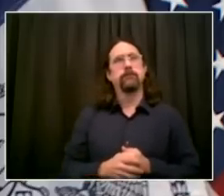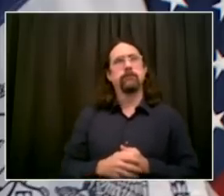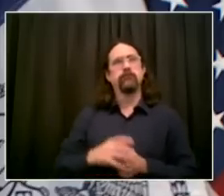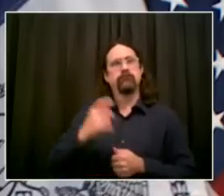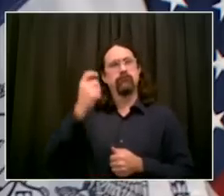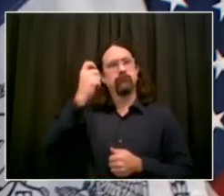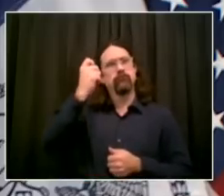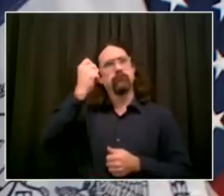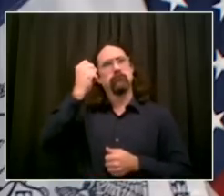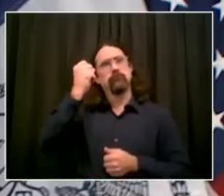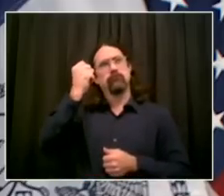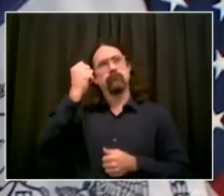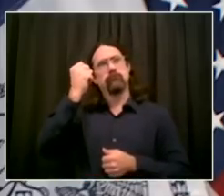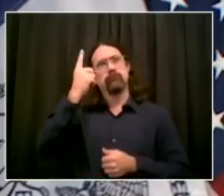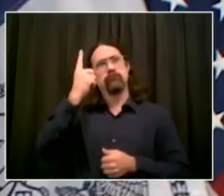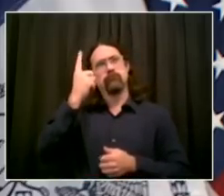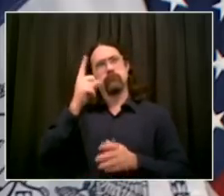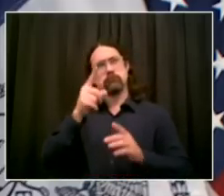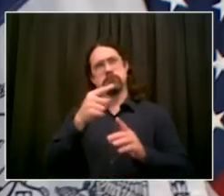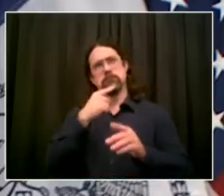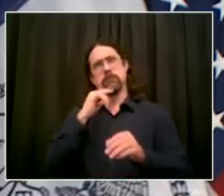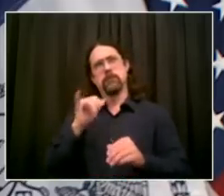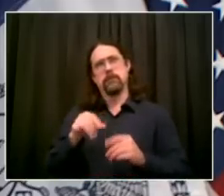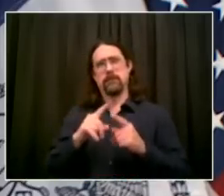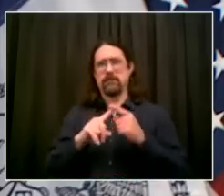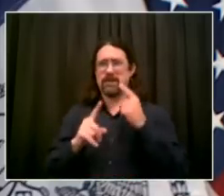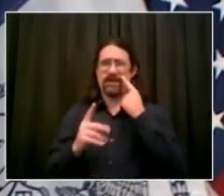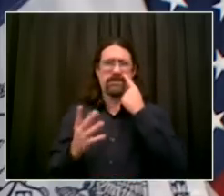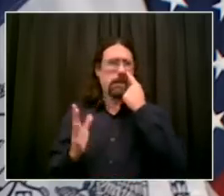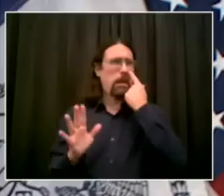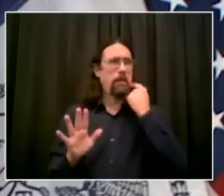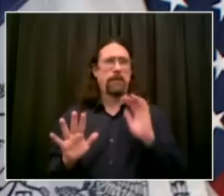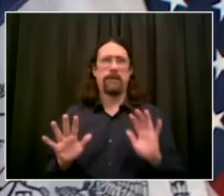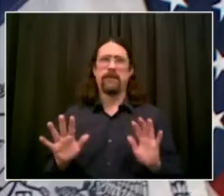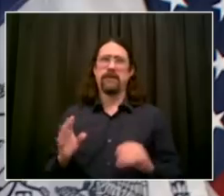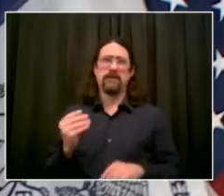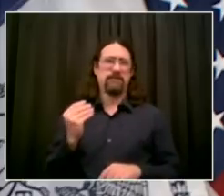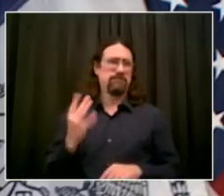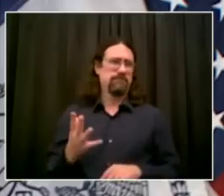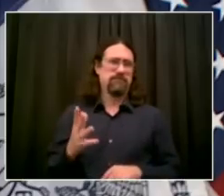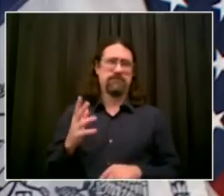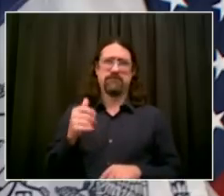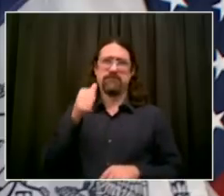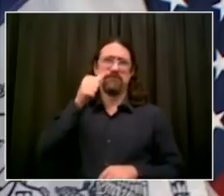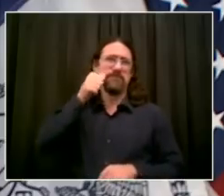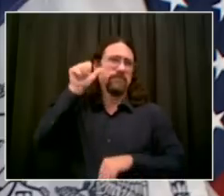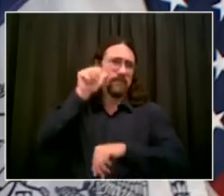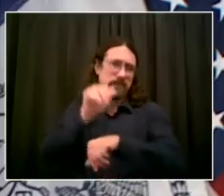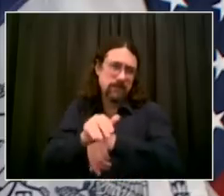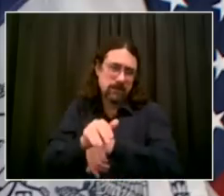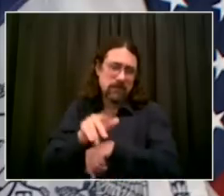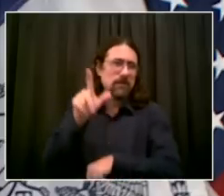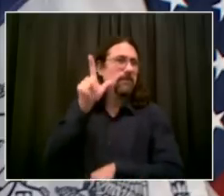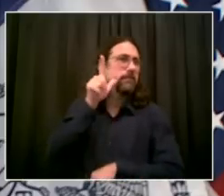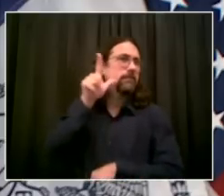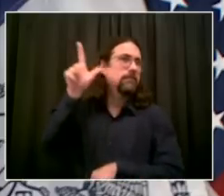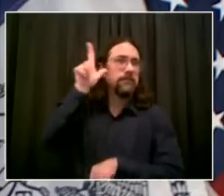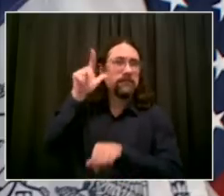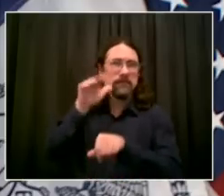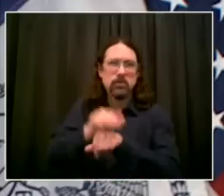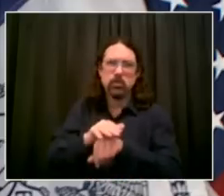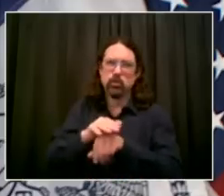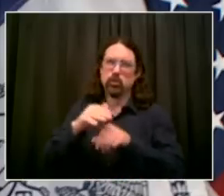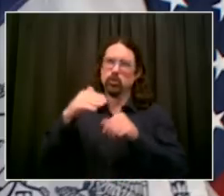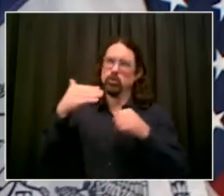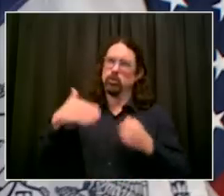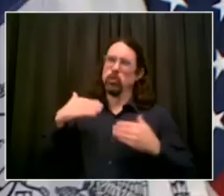before. This is violence happening against individuals in sight of the NYPD. And so I'm wondering, have you